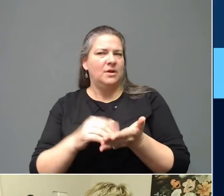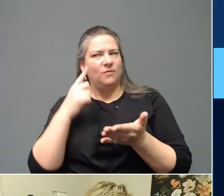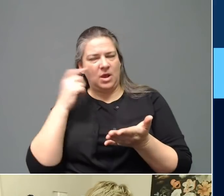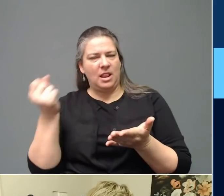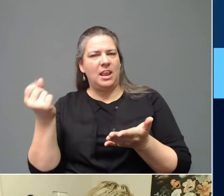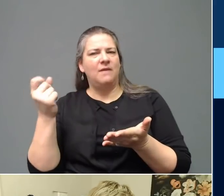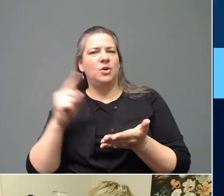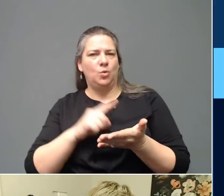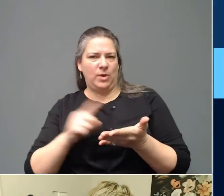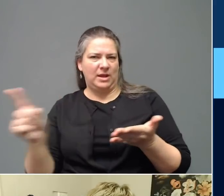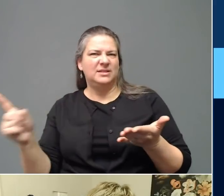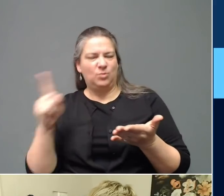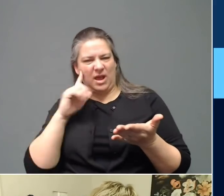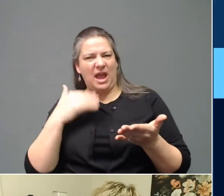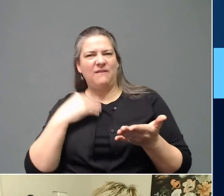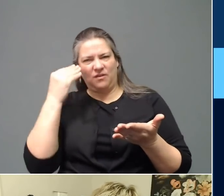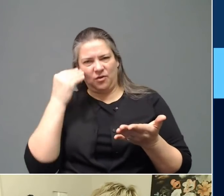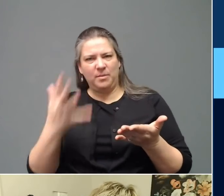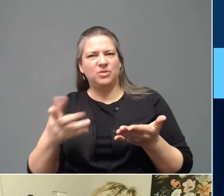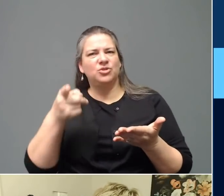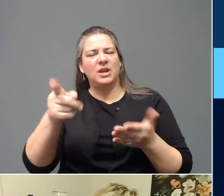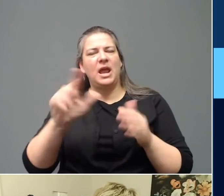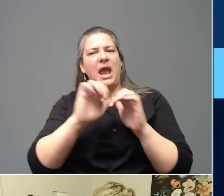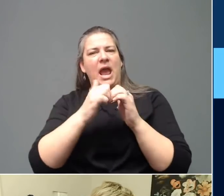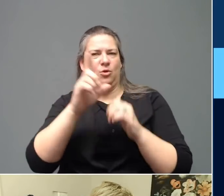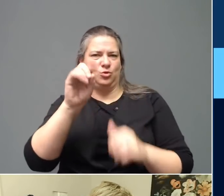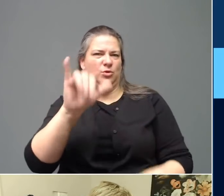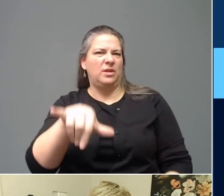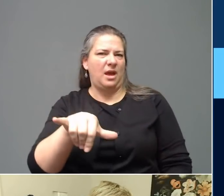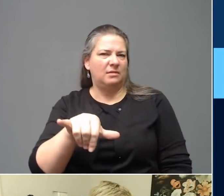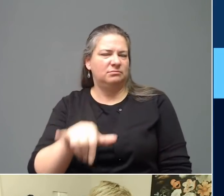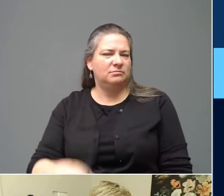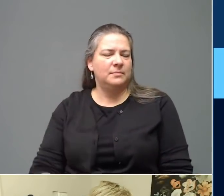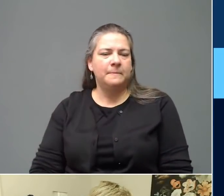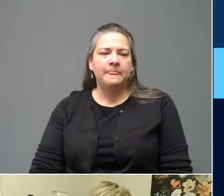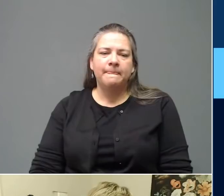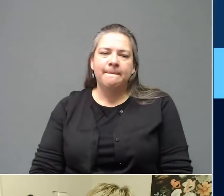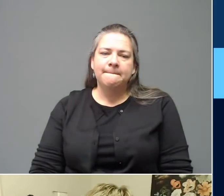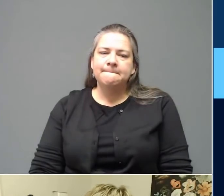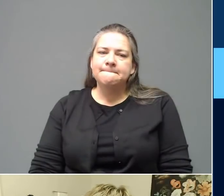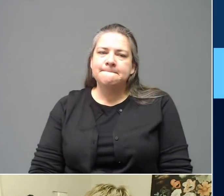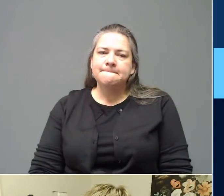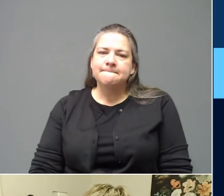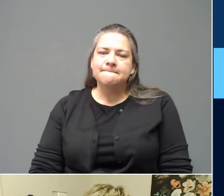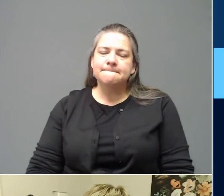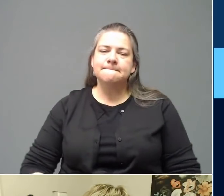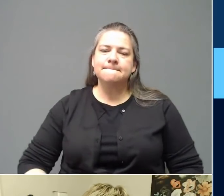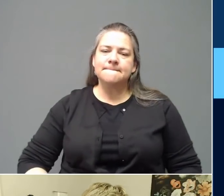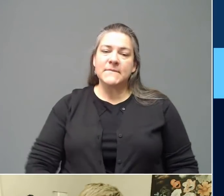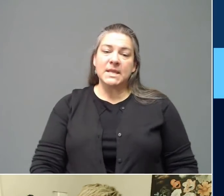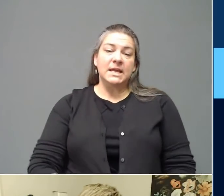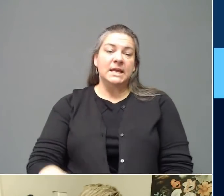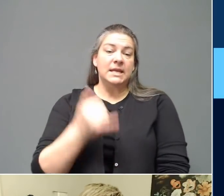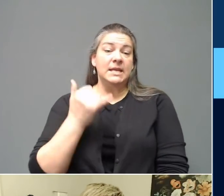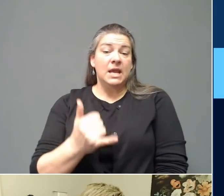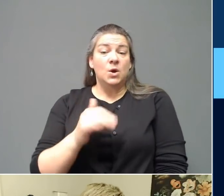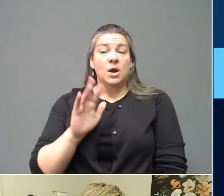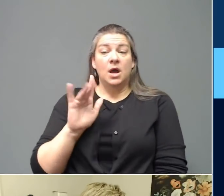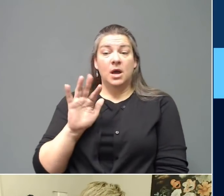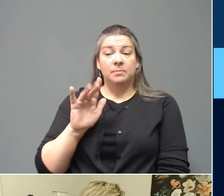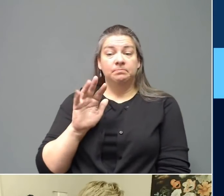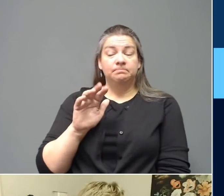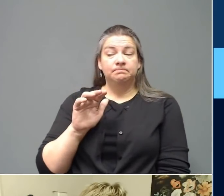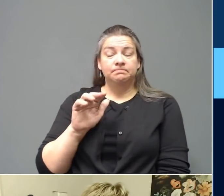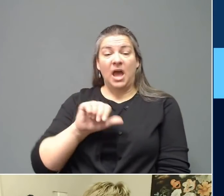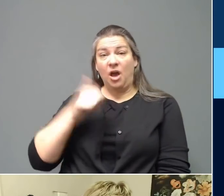be information there about how to do that. Now, a couple of other just additional issues. You may remember that